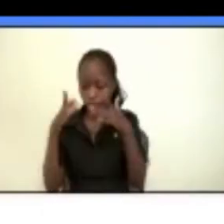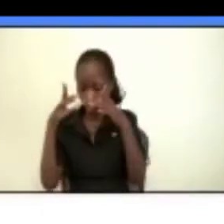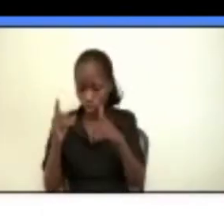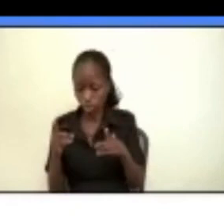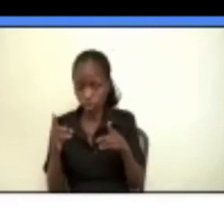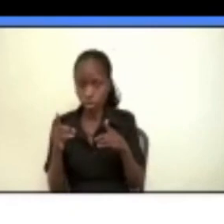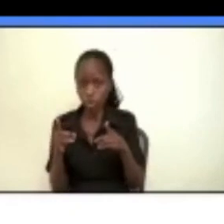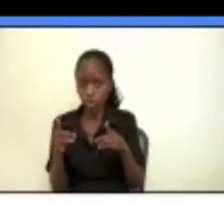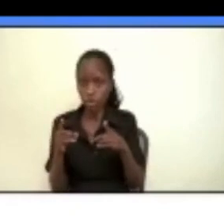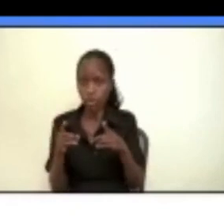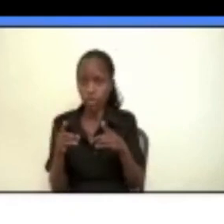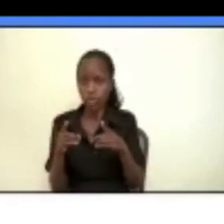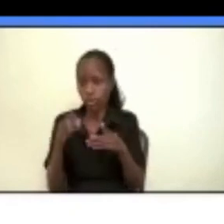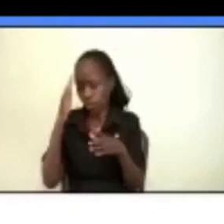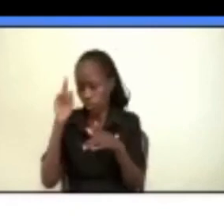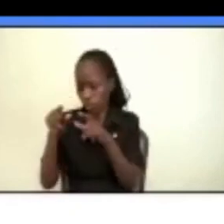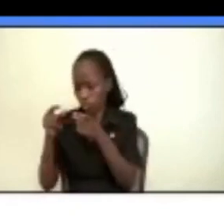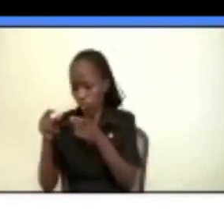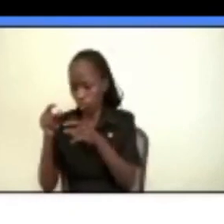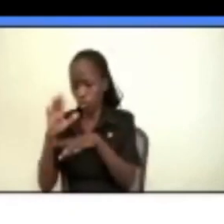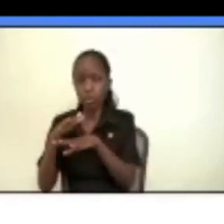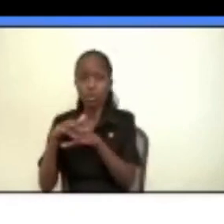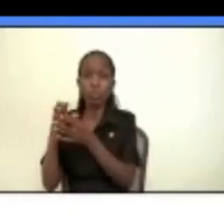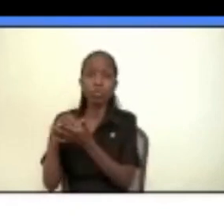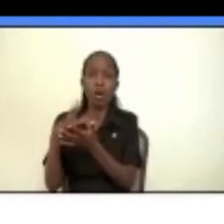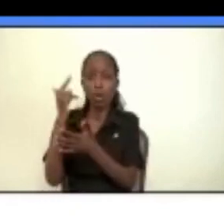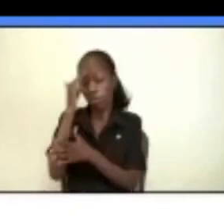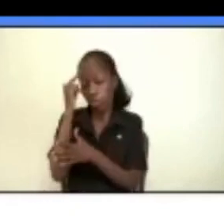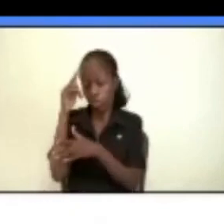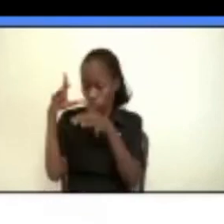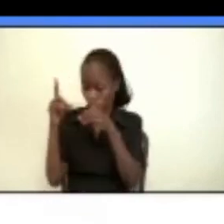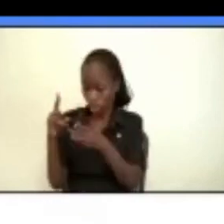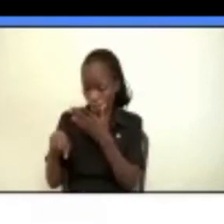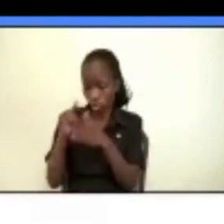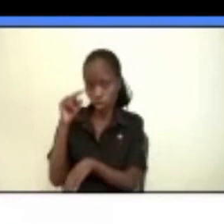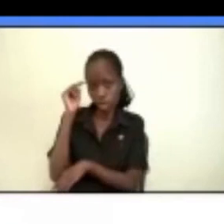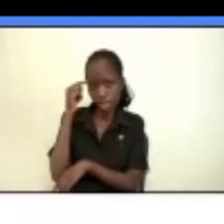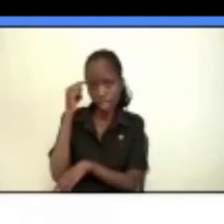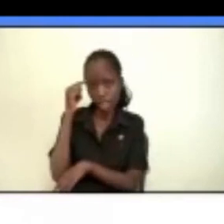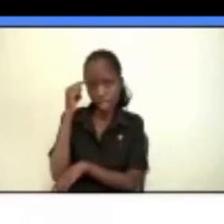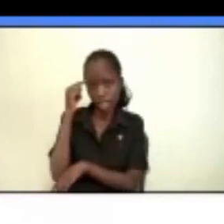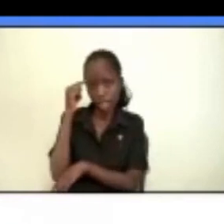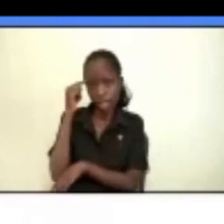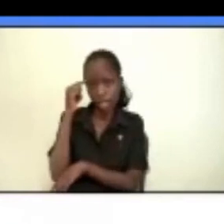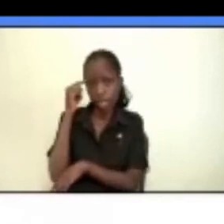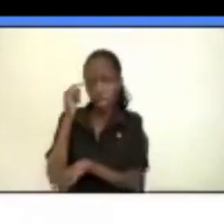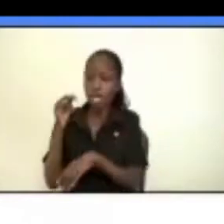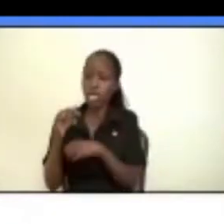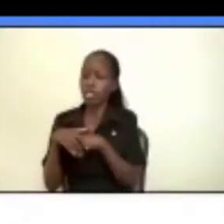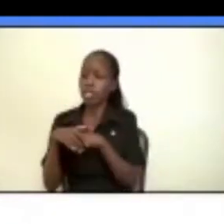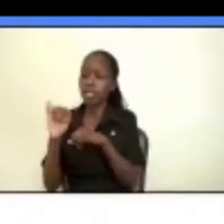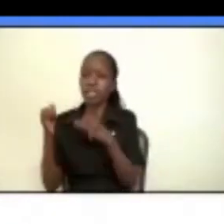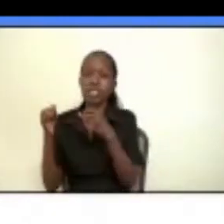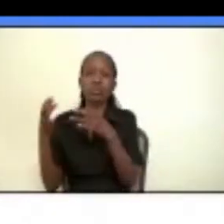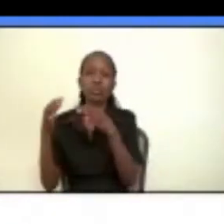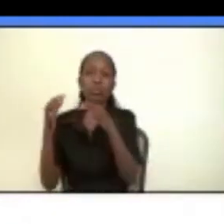very privileged position to be in, because at the end of the day, you are deciding what you think is newsworthy. You